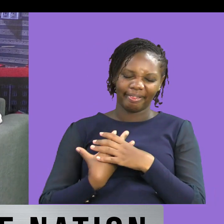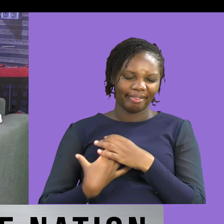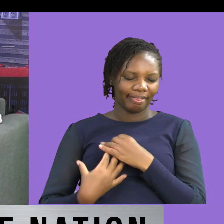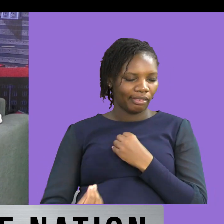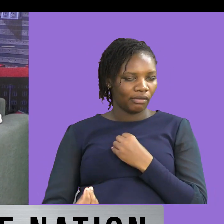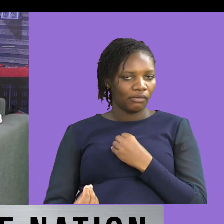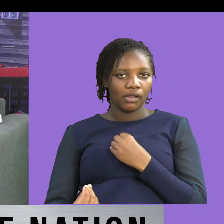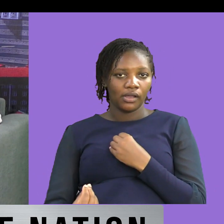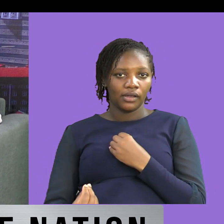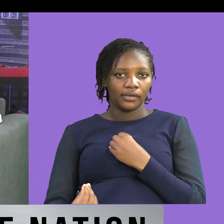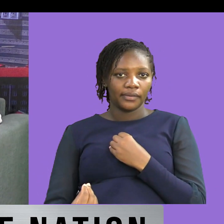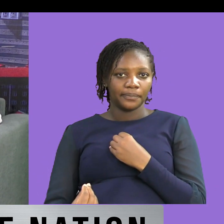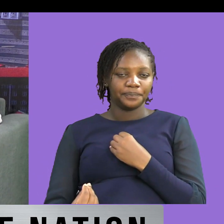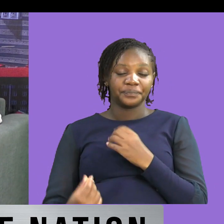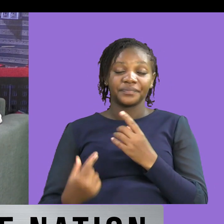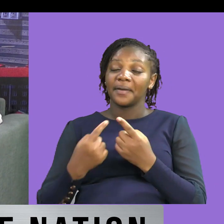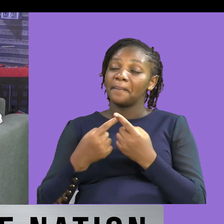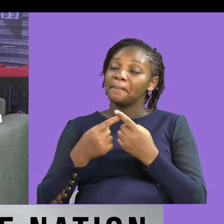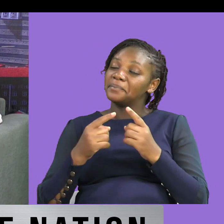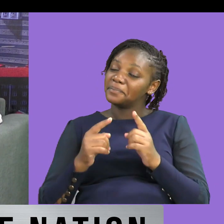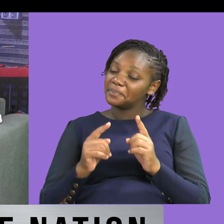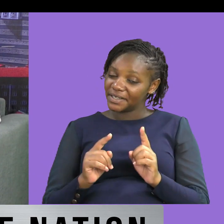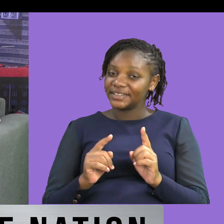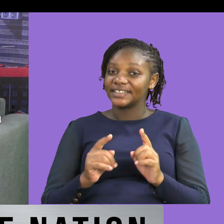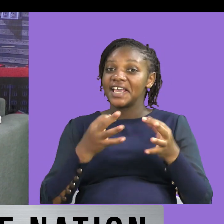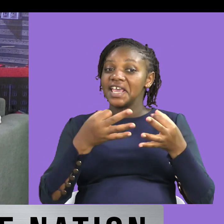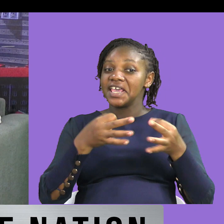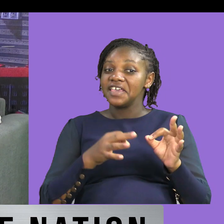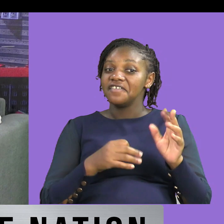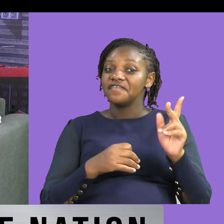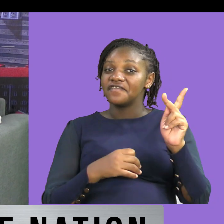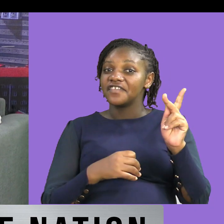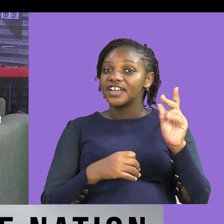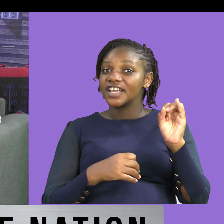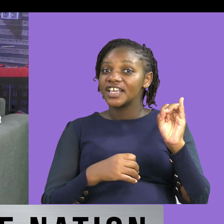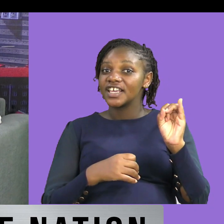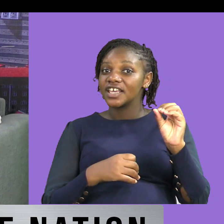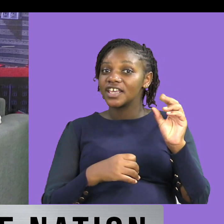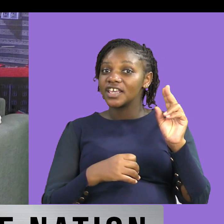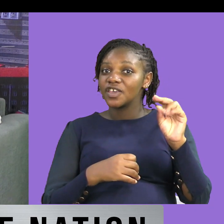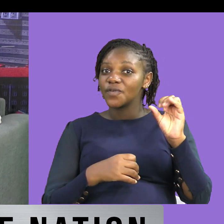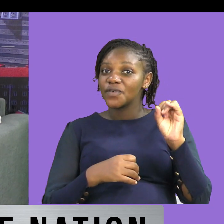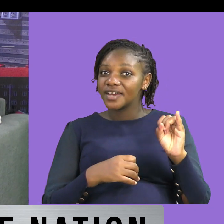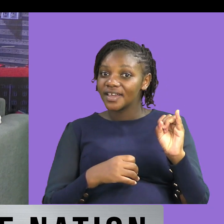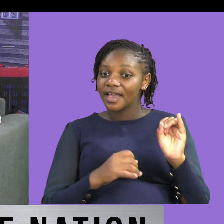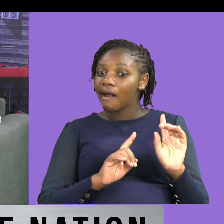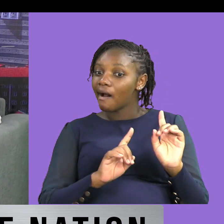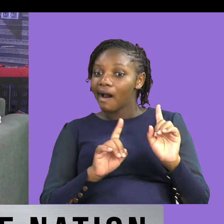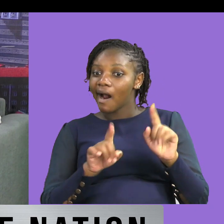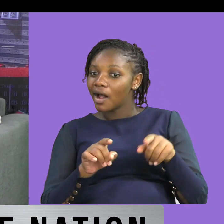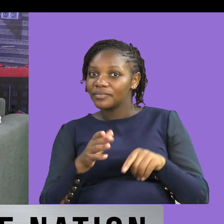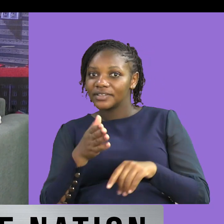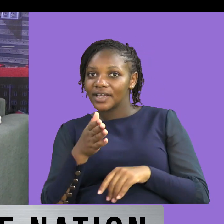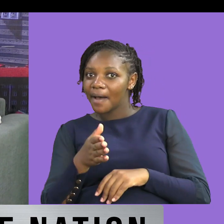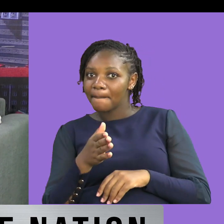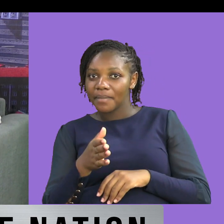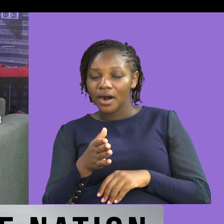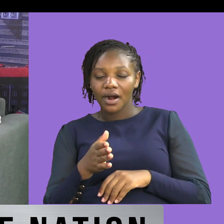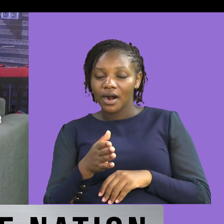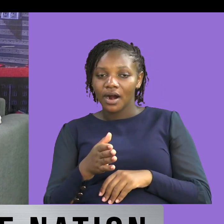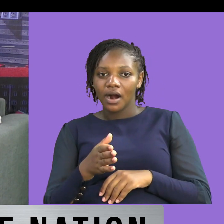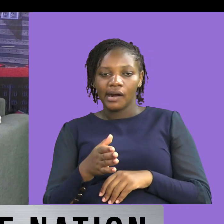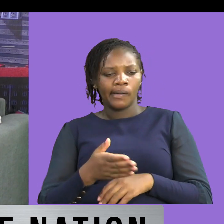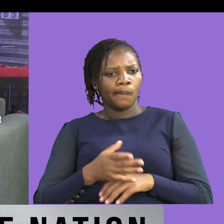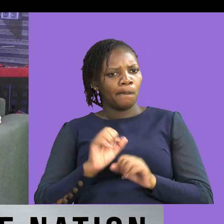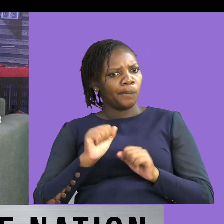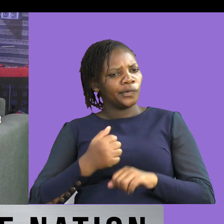but I'm telling you, if Jeremiah Kioni Honorable faces you, he will blast you at your face. Because